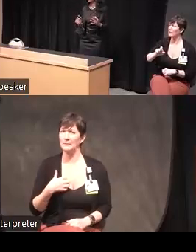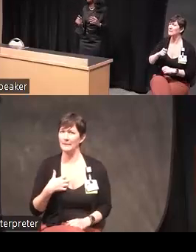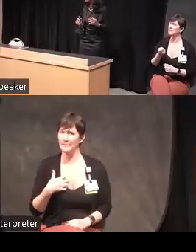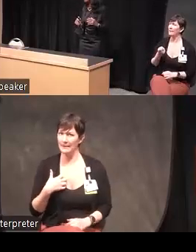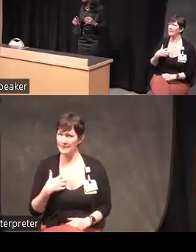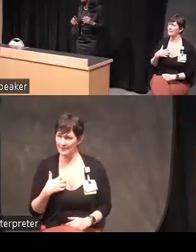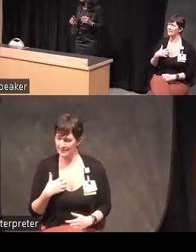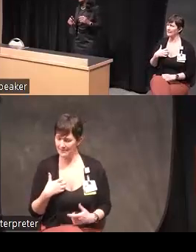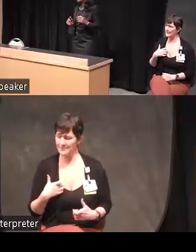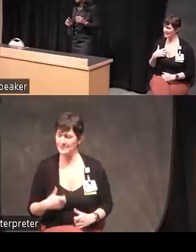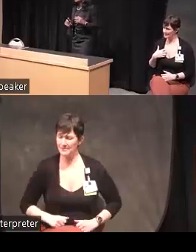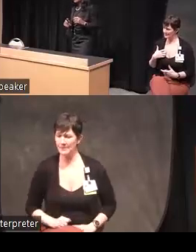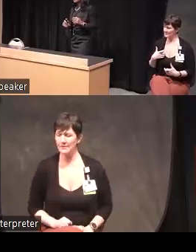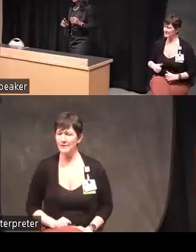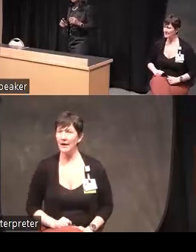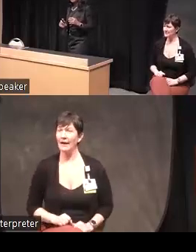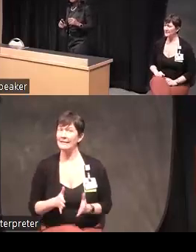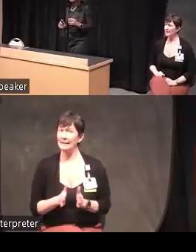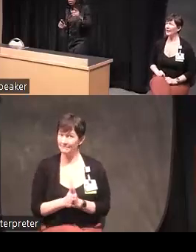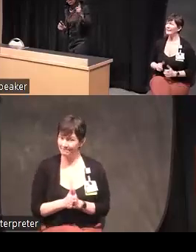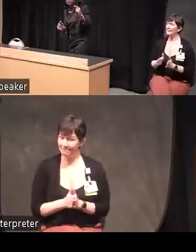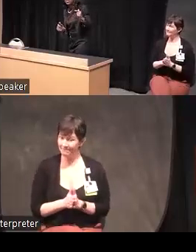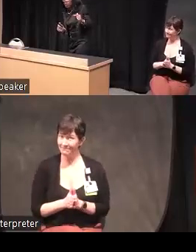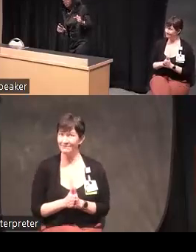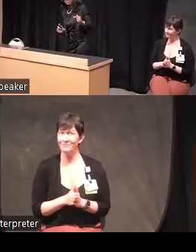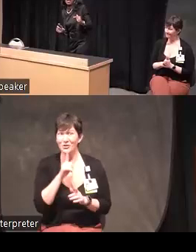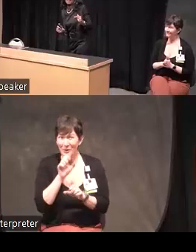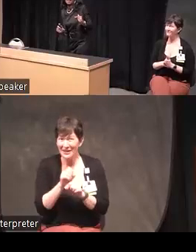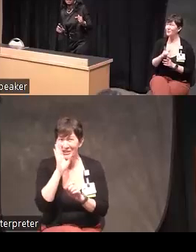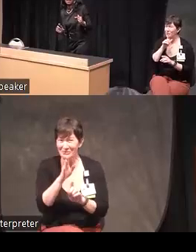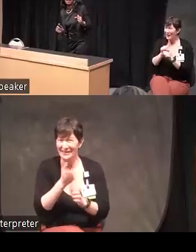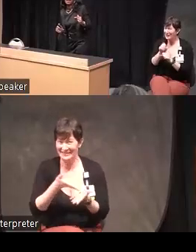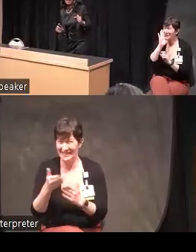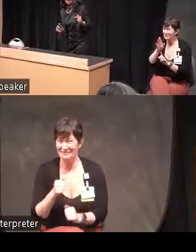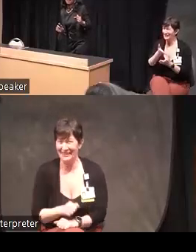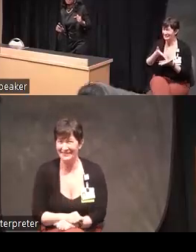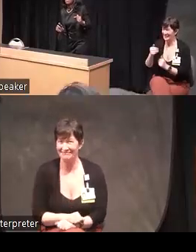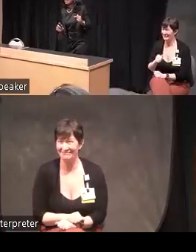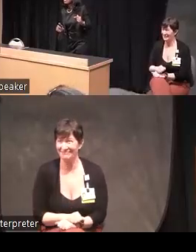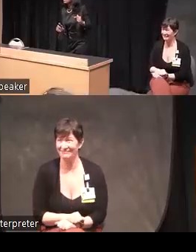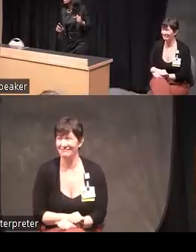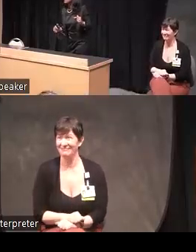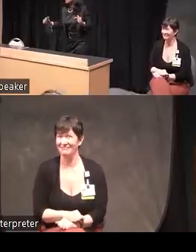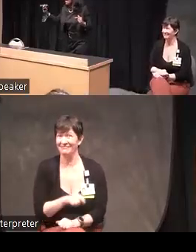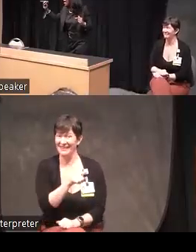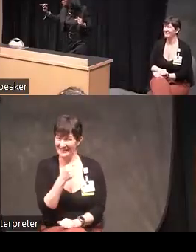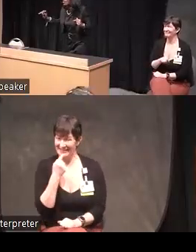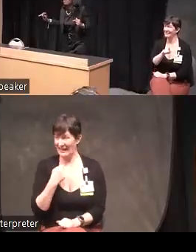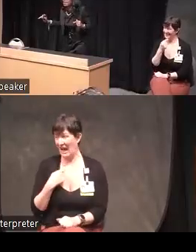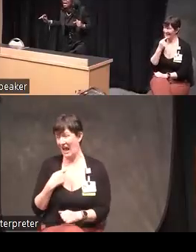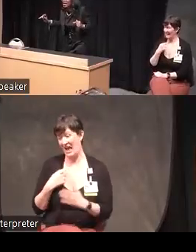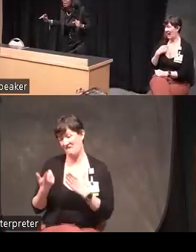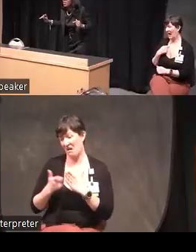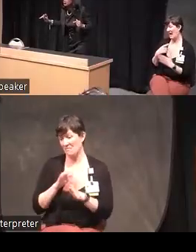arrogant. And I said, you actually will take me. And he said, I have an